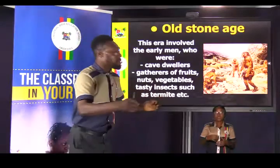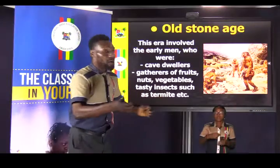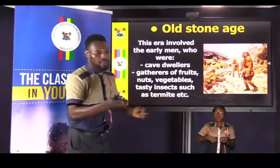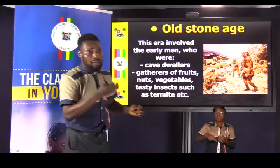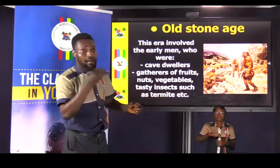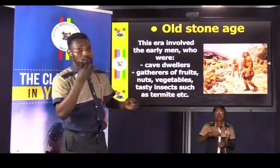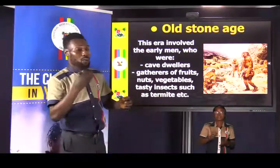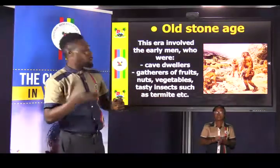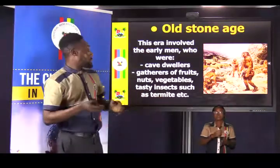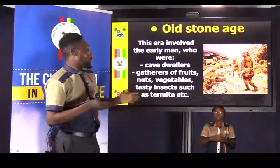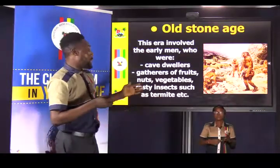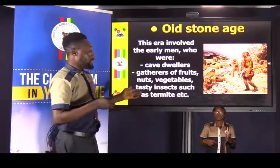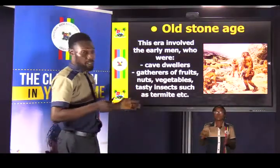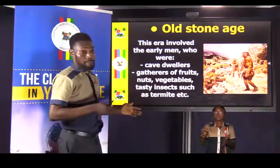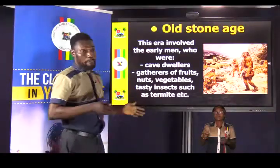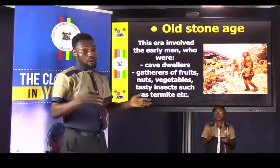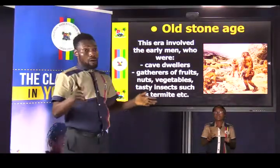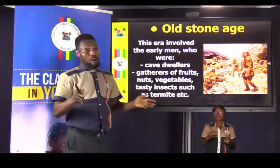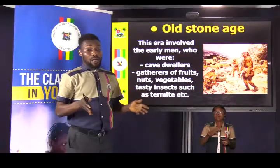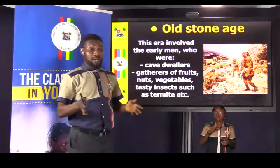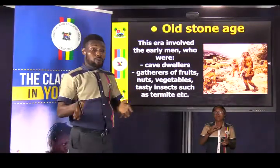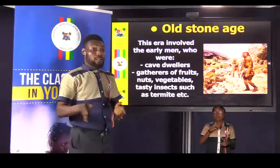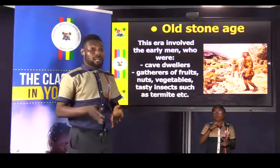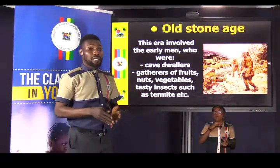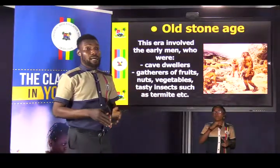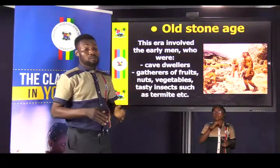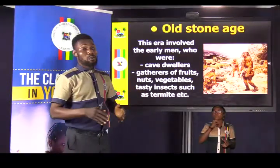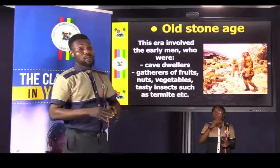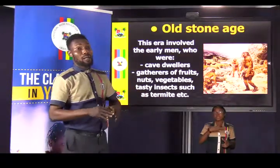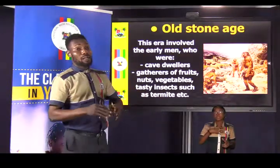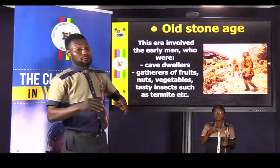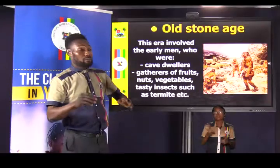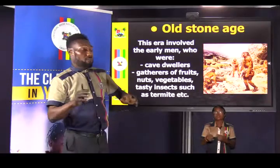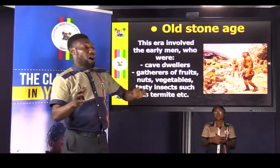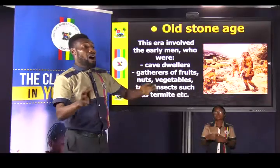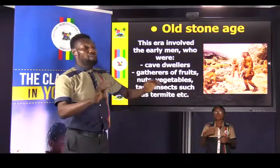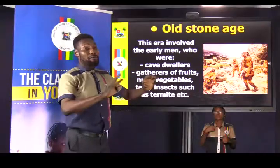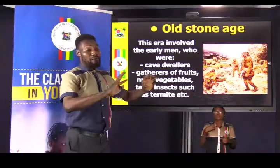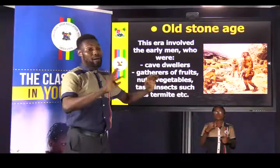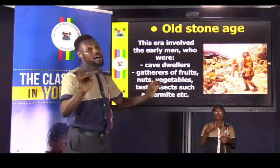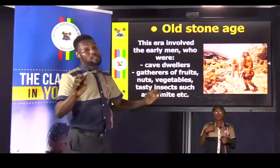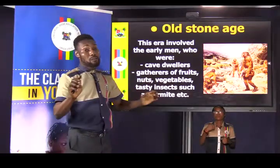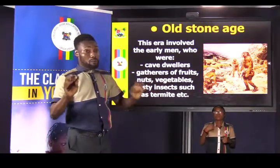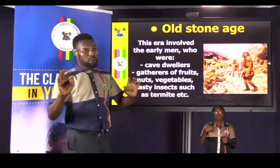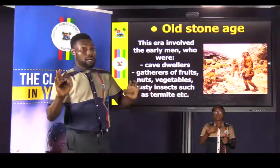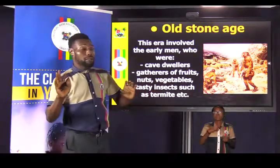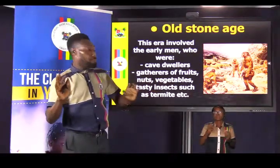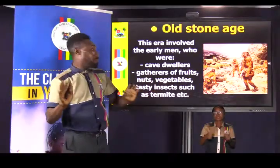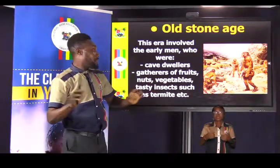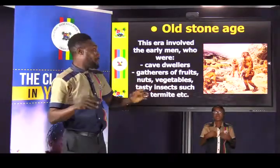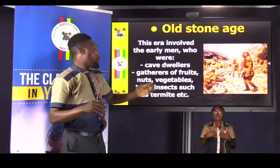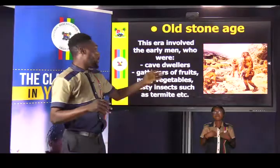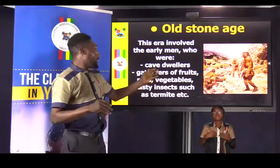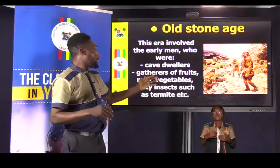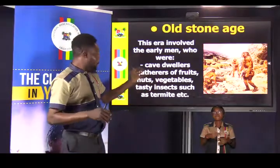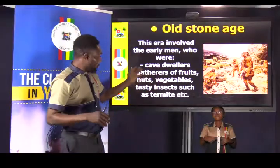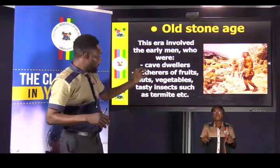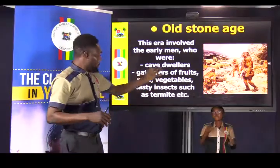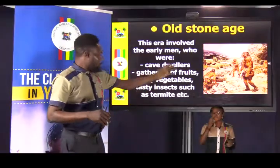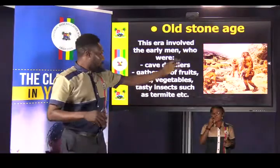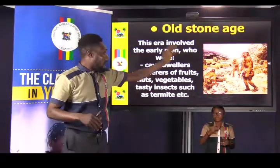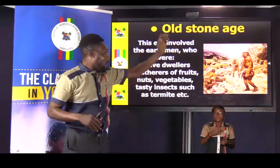fruit around, and that's what they eat. Unlike today that you can have different kinds of food and prepare. But